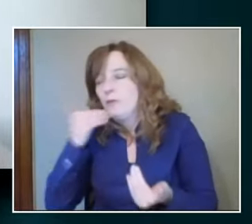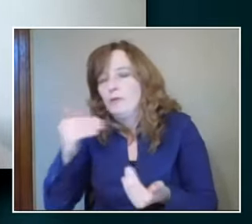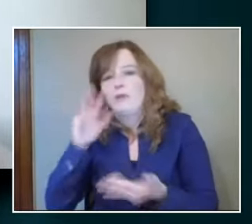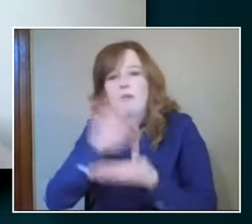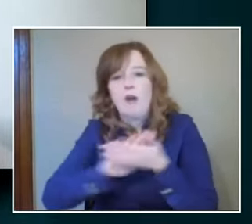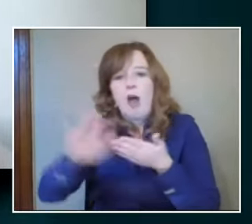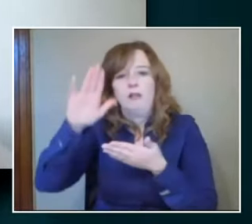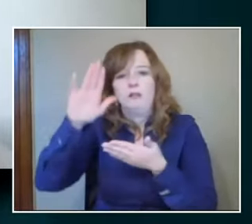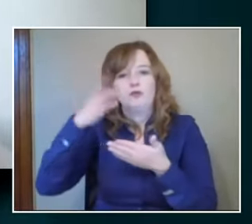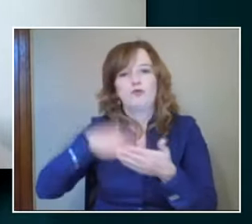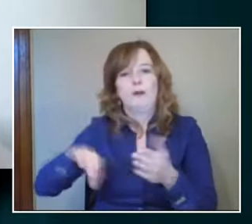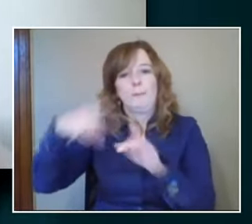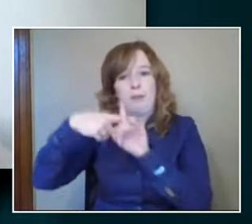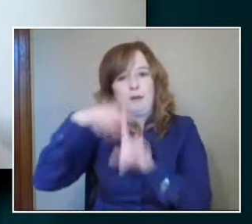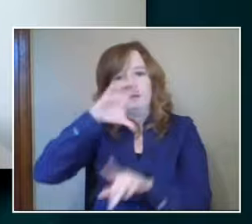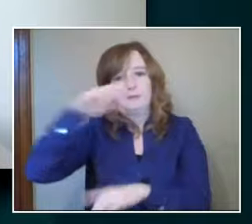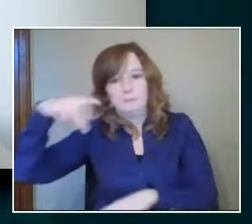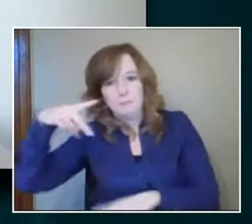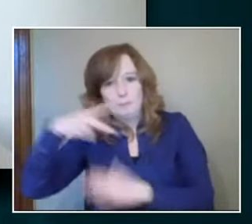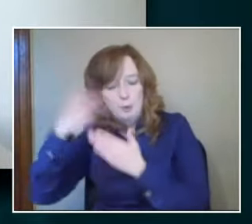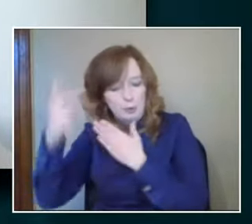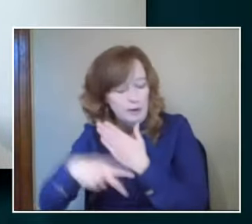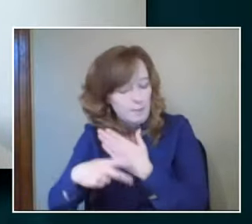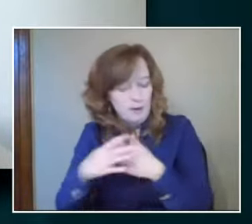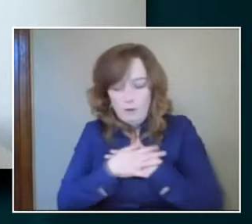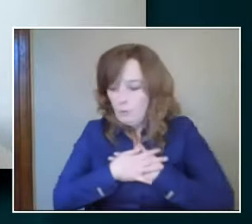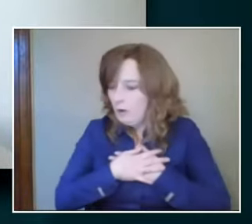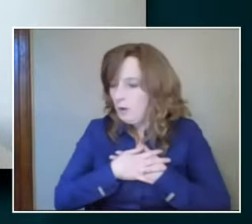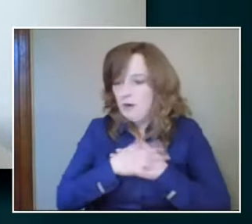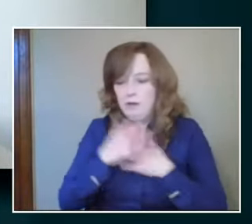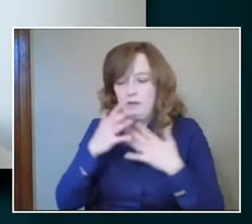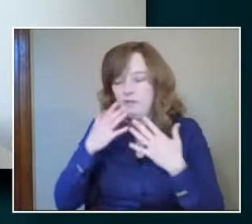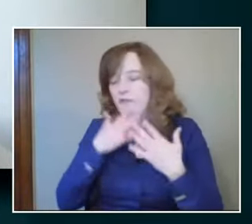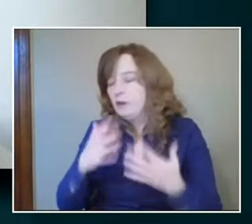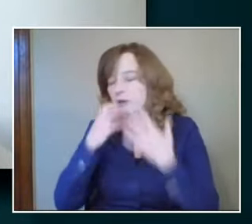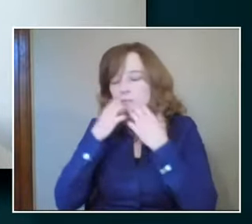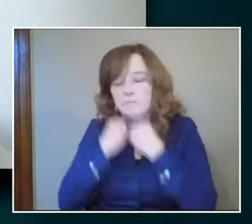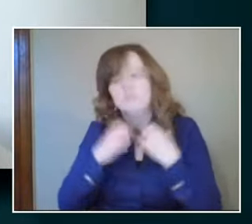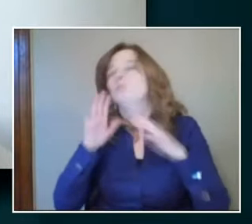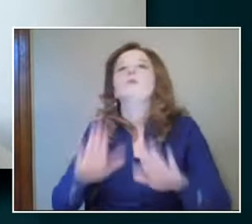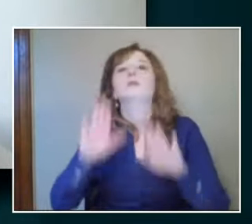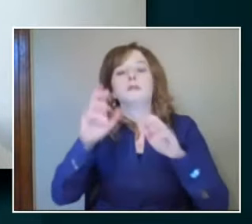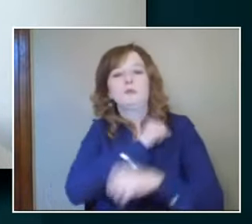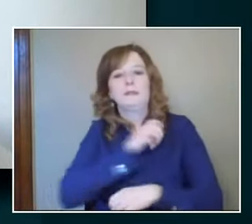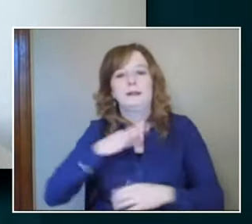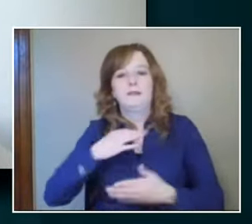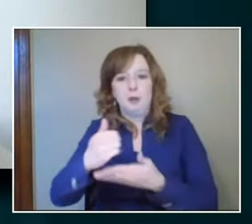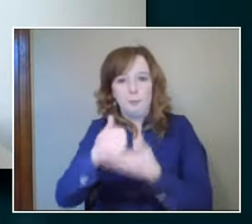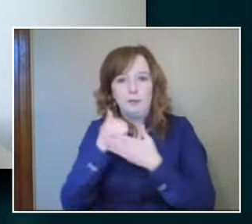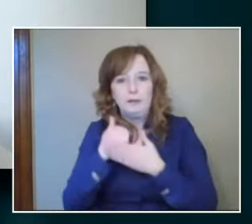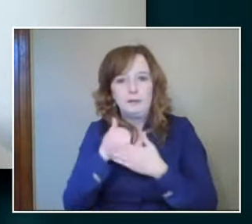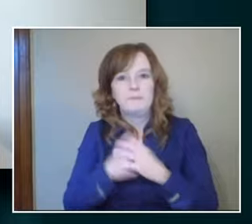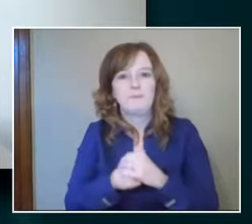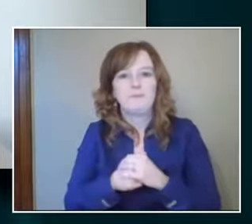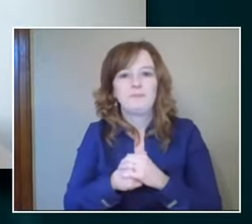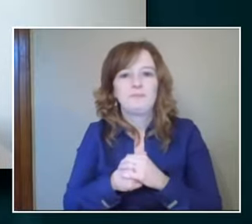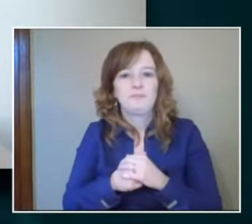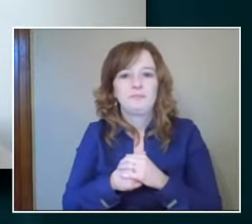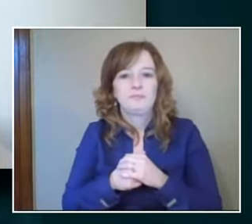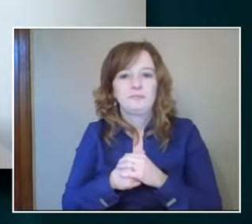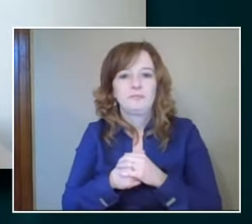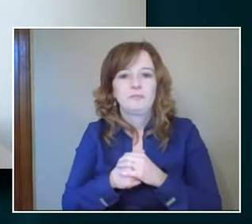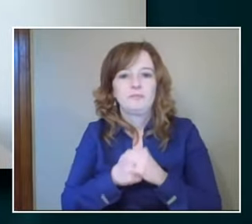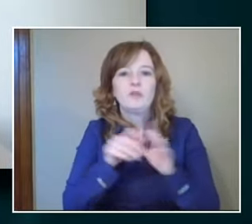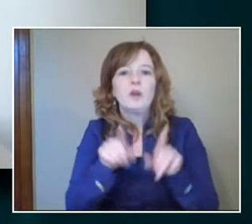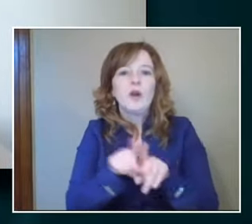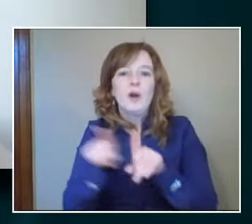staff that helped me navigate it. It allowed me to get a head start on my college career during high school. I would like to thank all